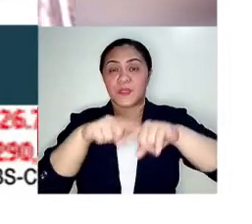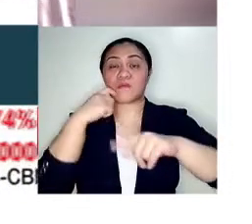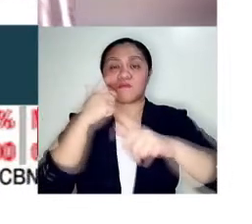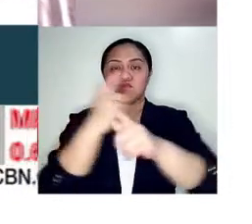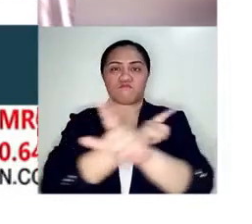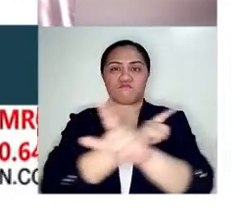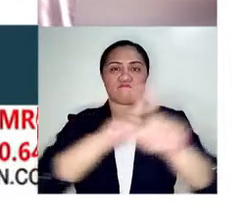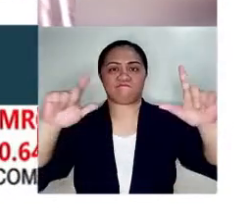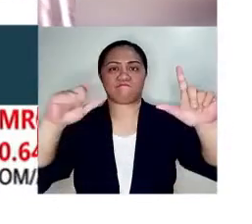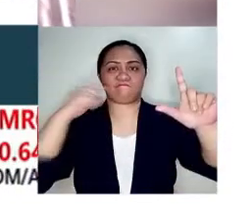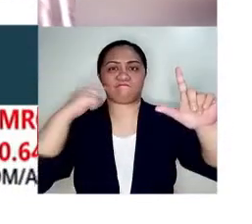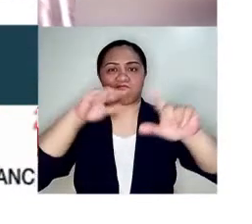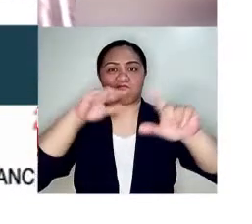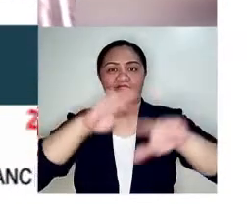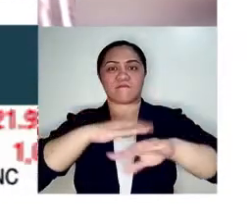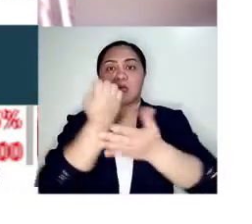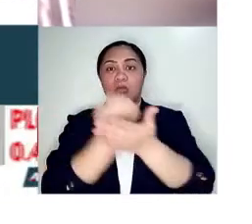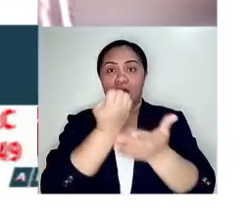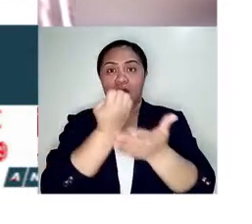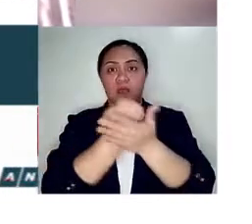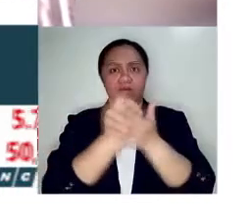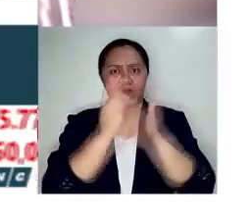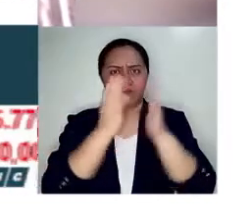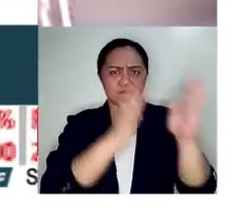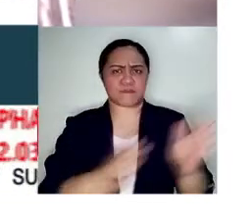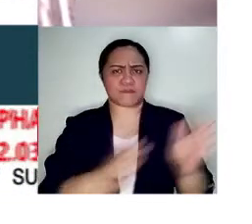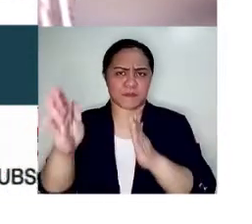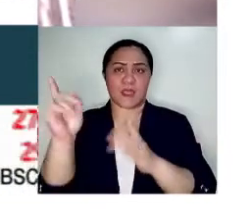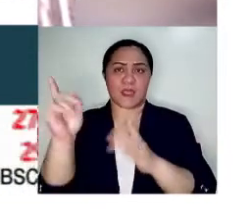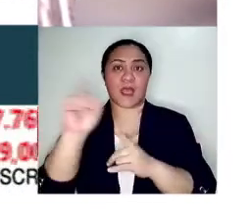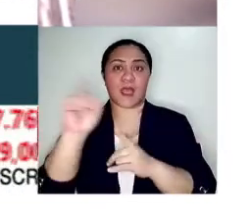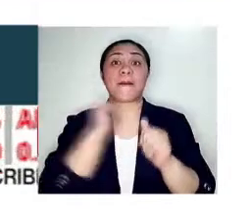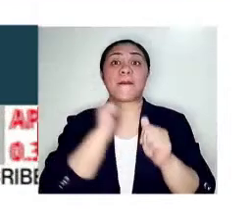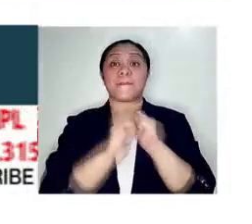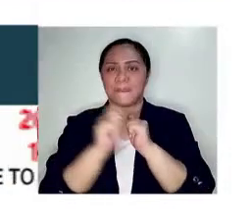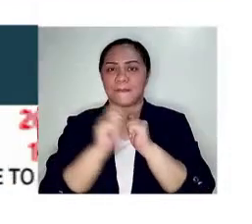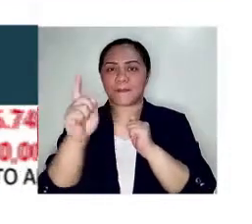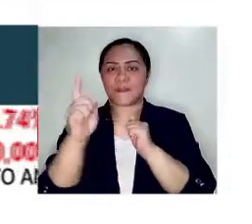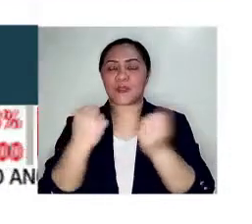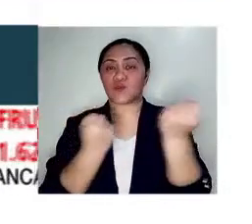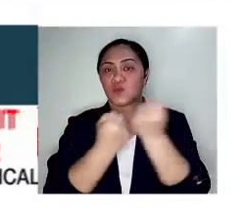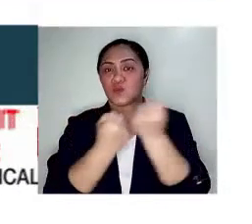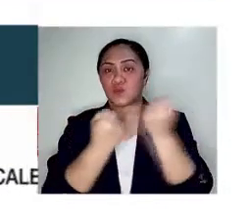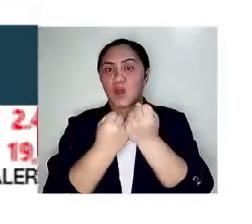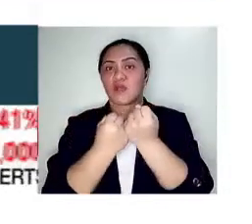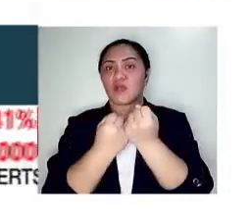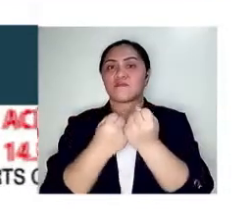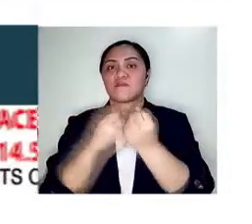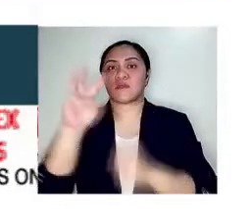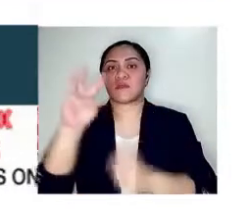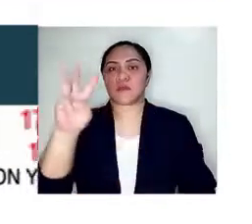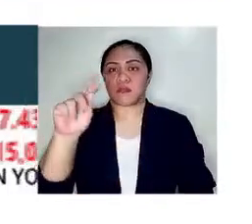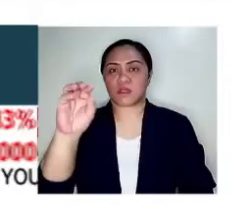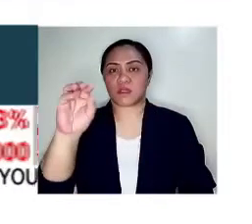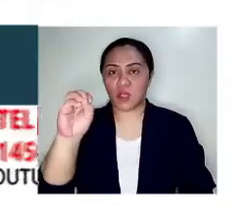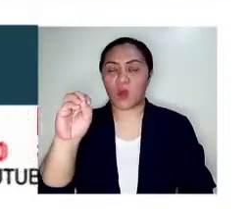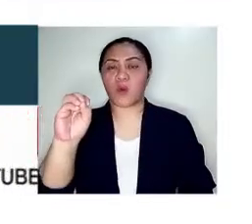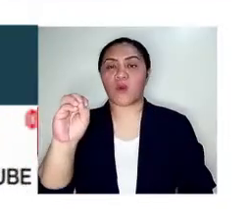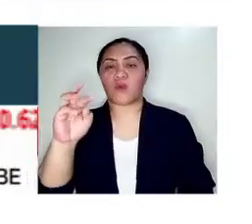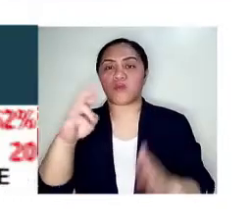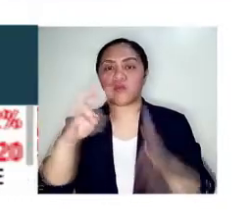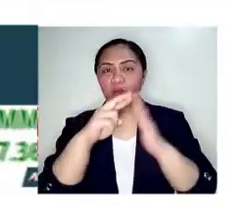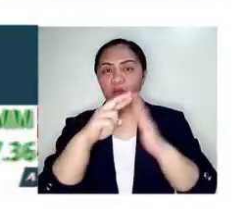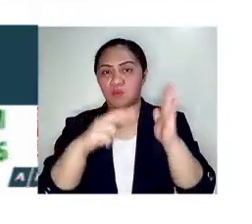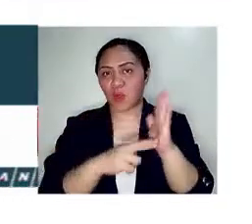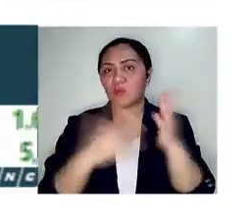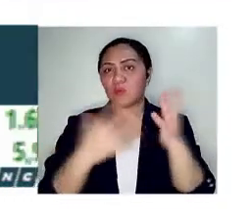a liberal economic order, which basically meant supporting world trade WTO rules. No, again, going back to what Dindo was